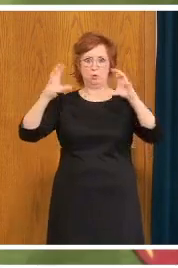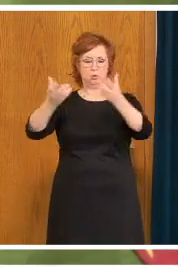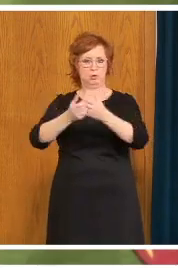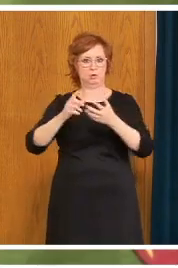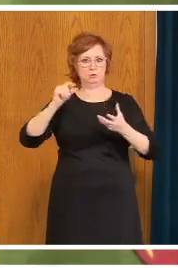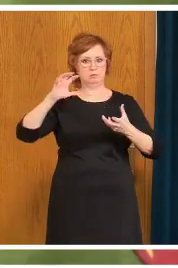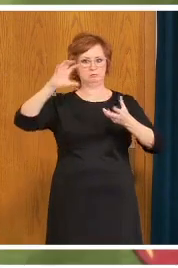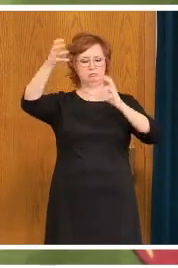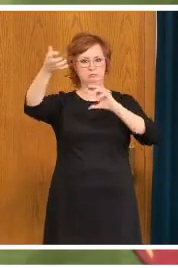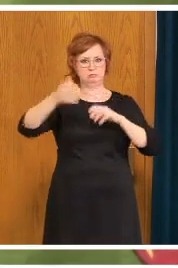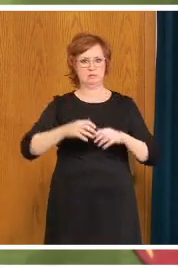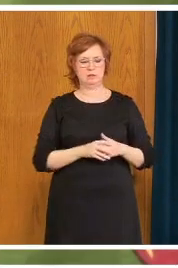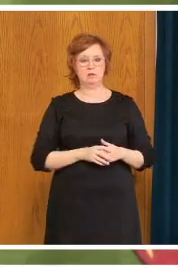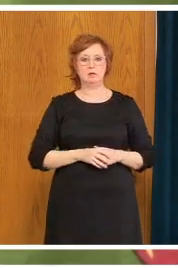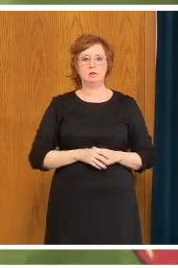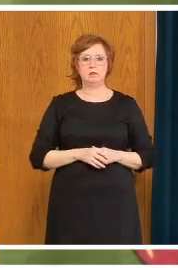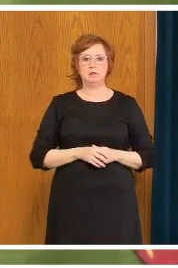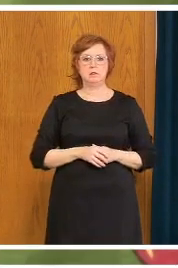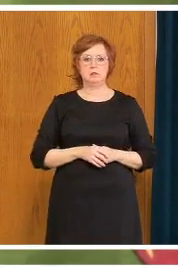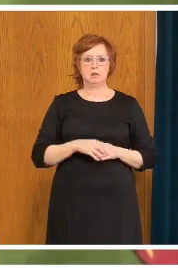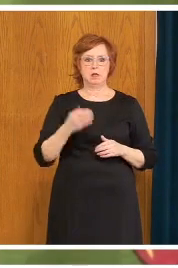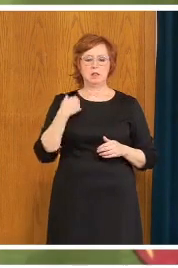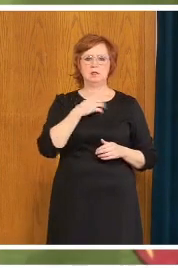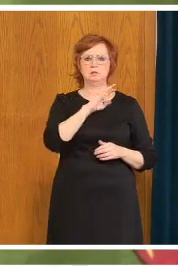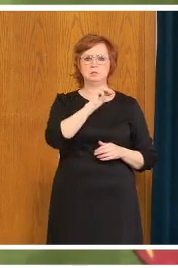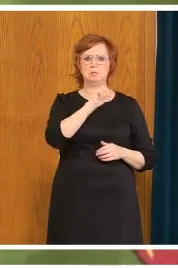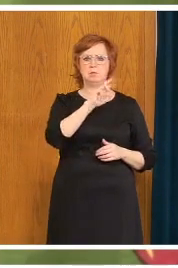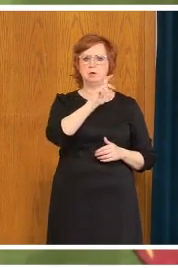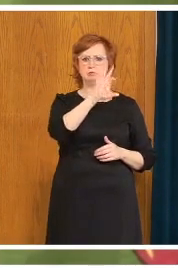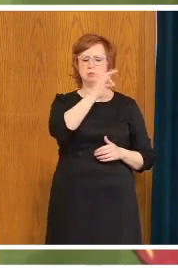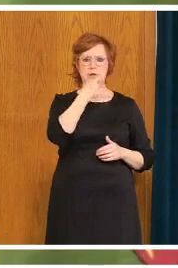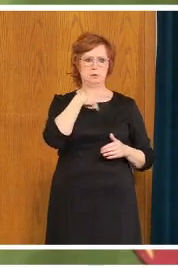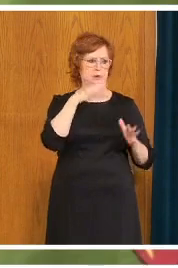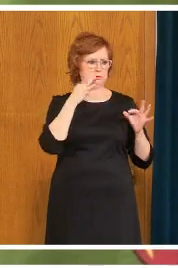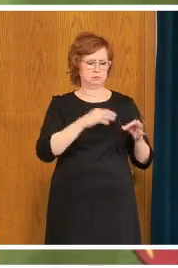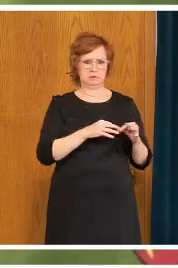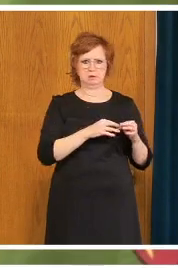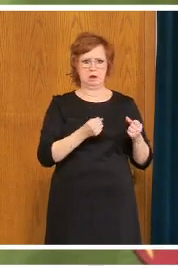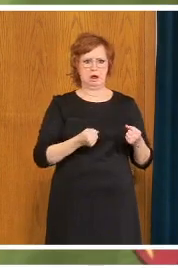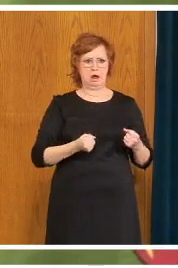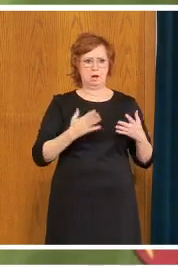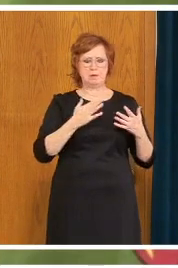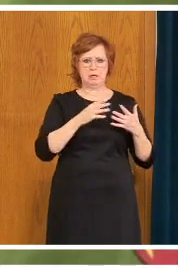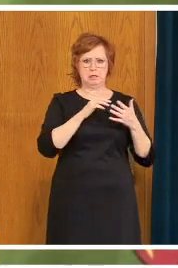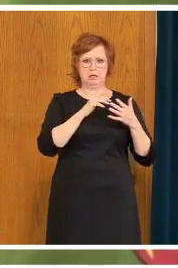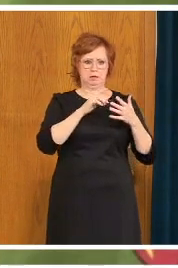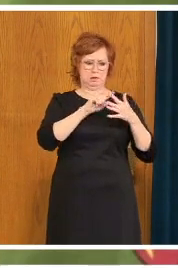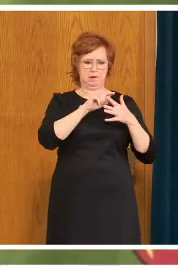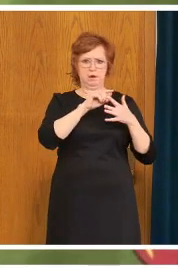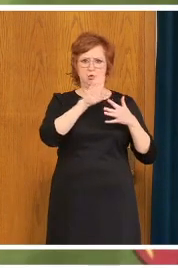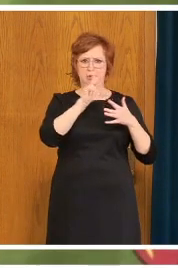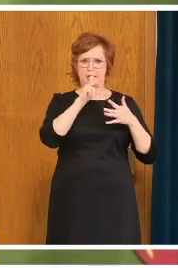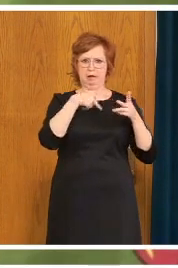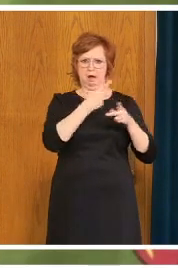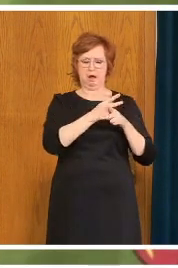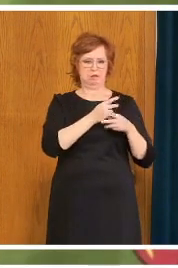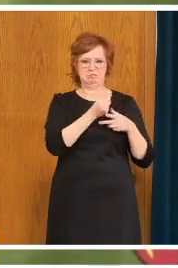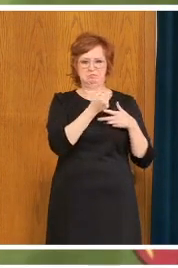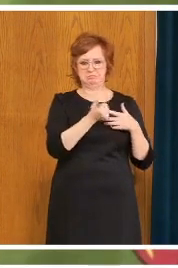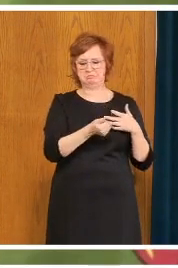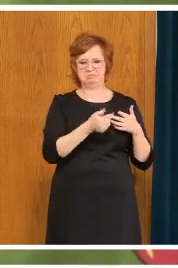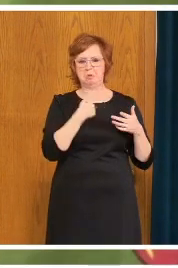time, and we made the decision to loosen up restrictions for a temporary period of time, with at the time saying